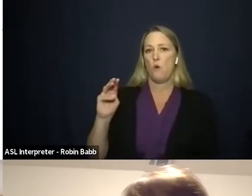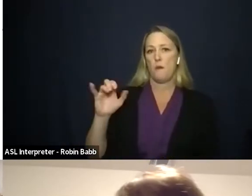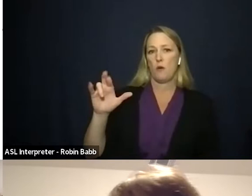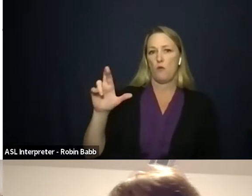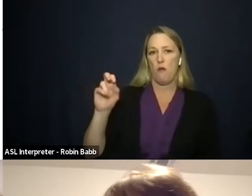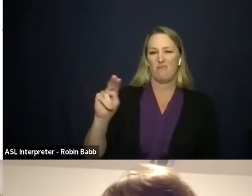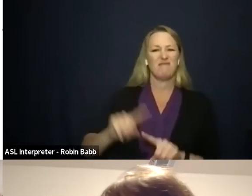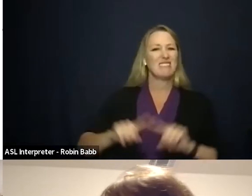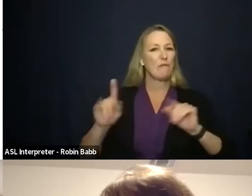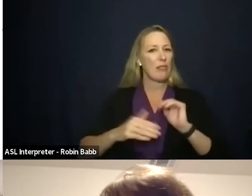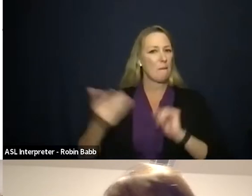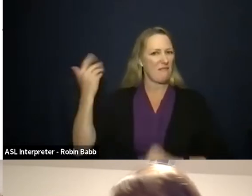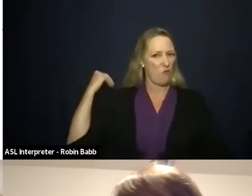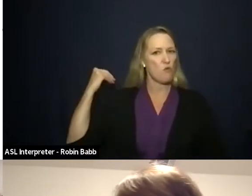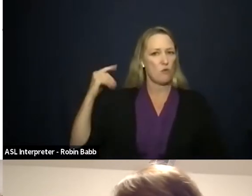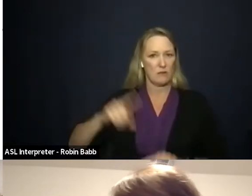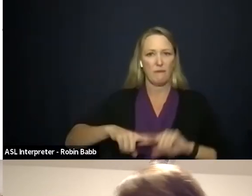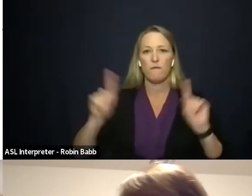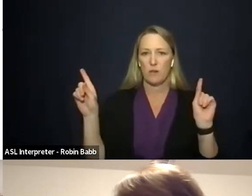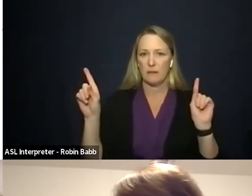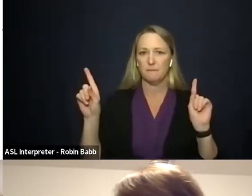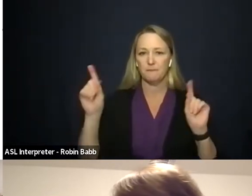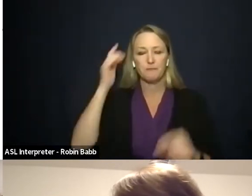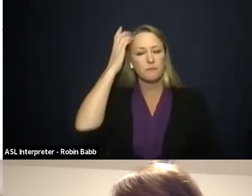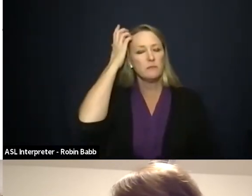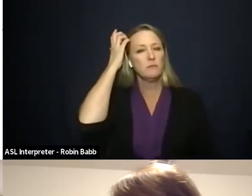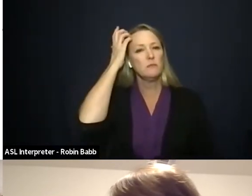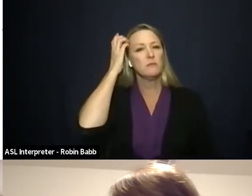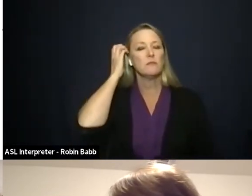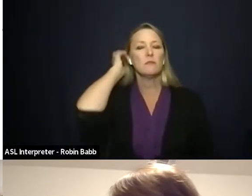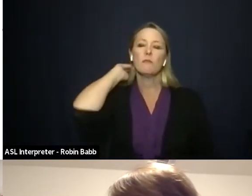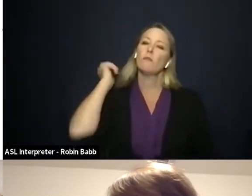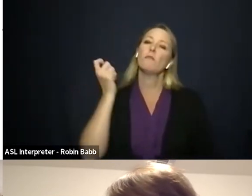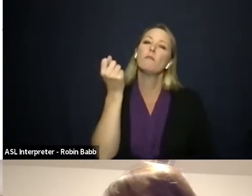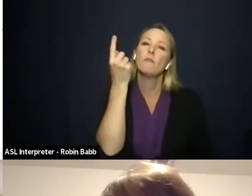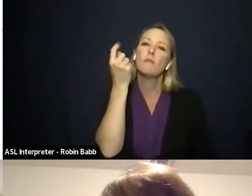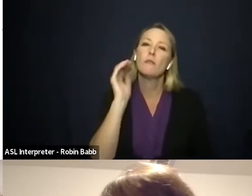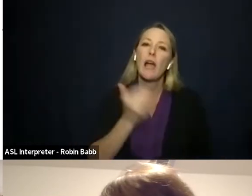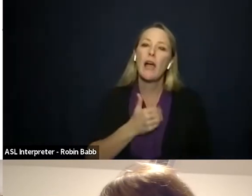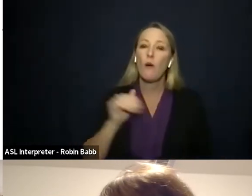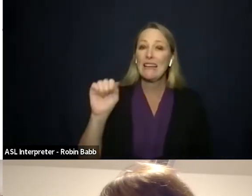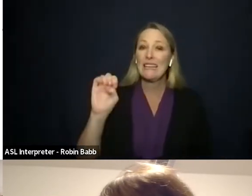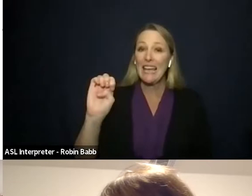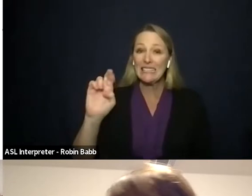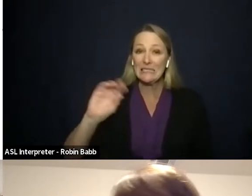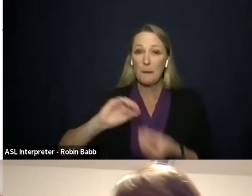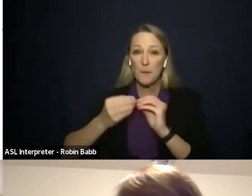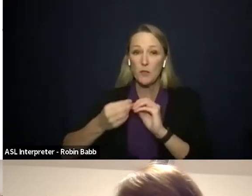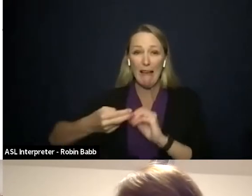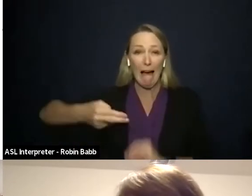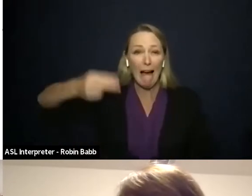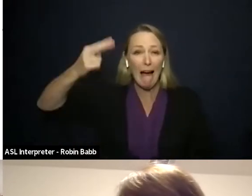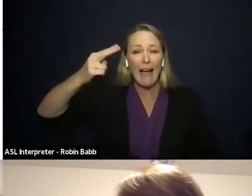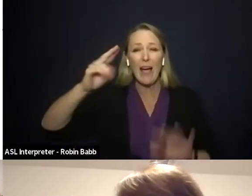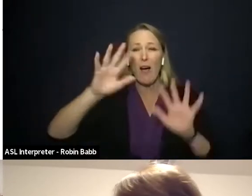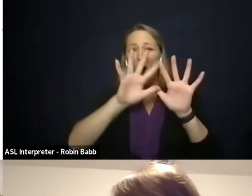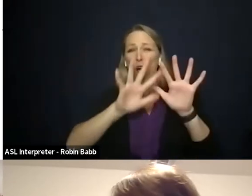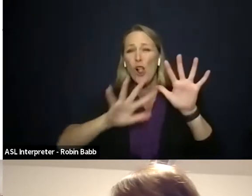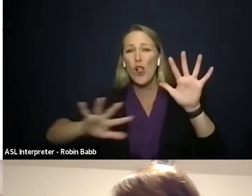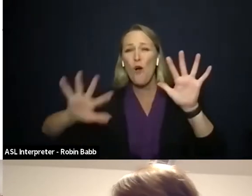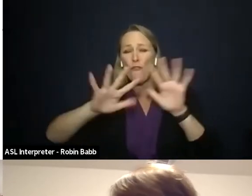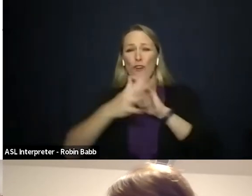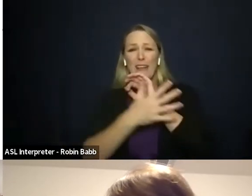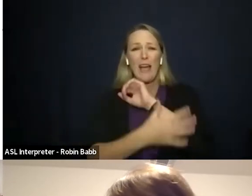variants with high case rates across the entire county it adds